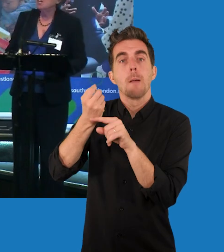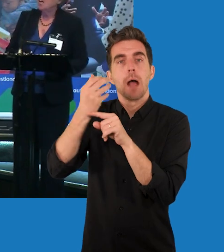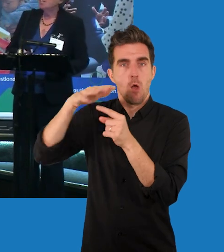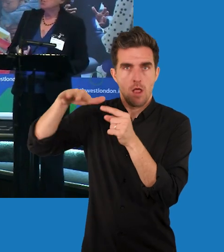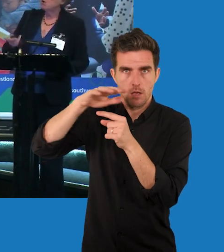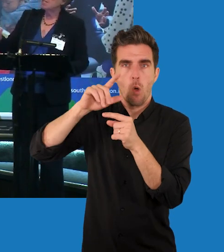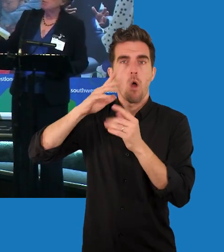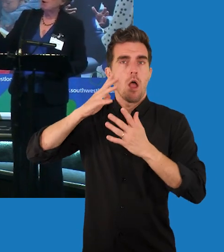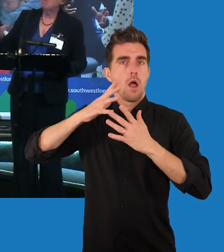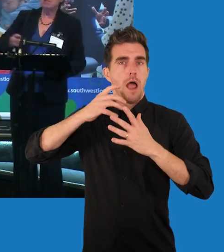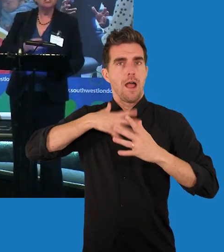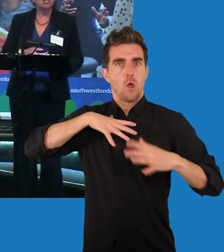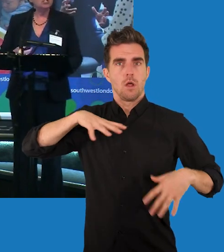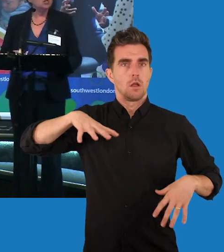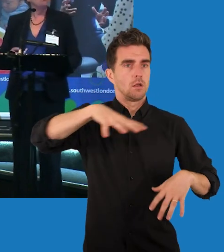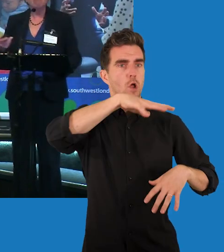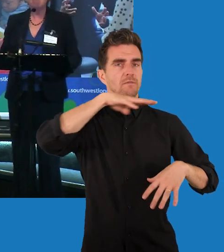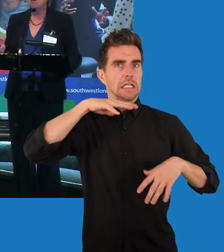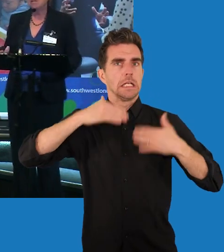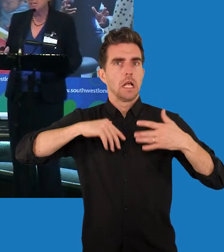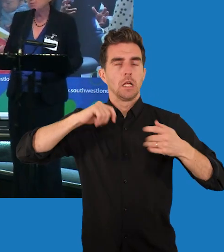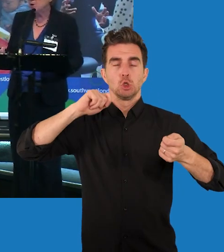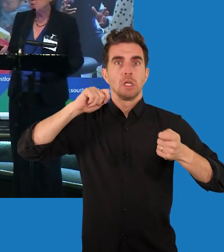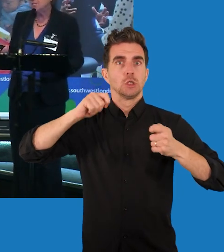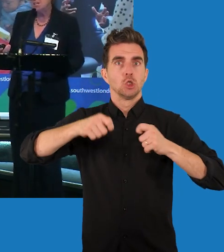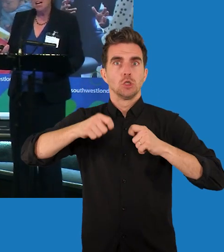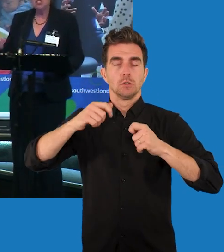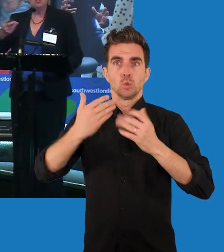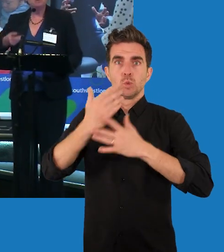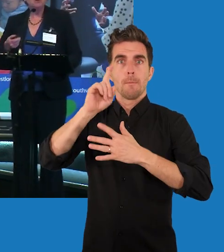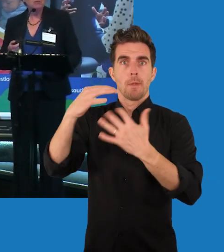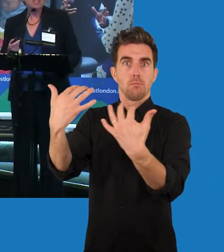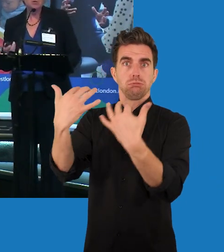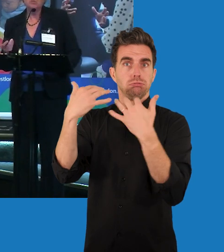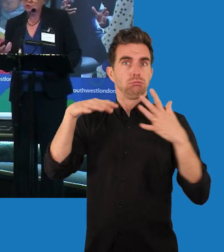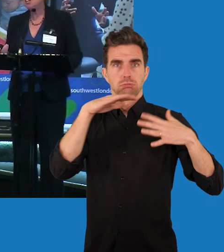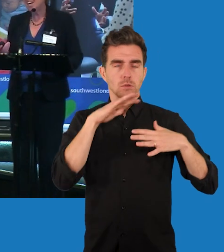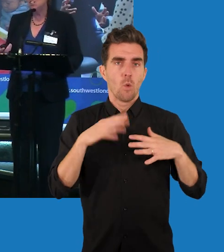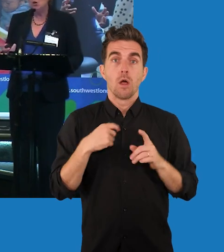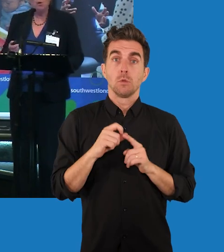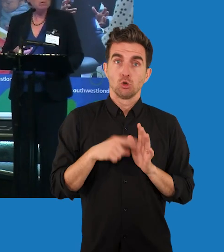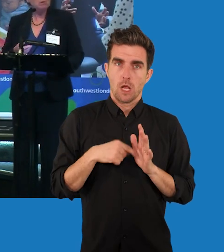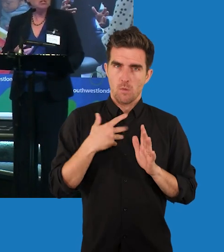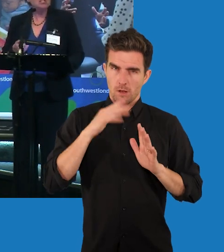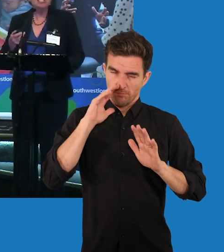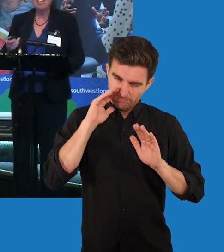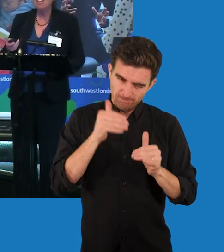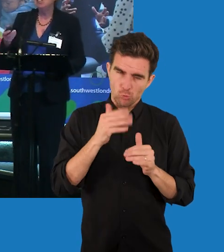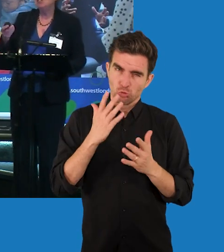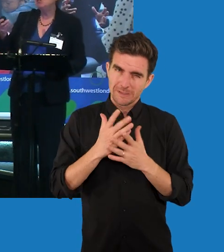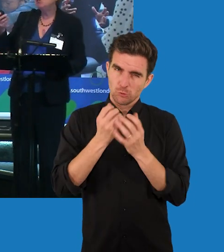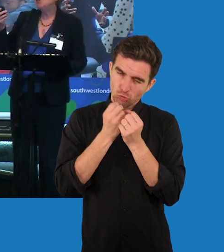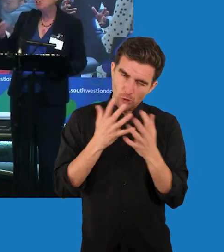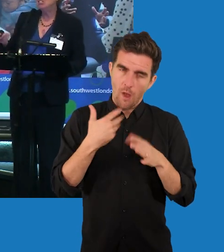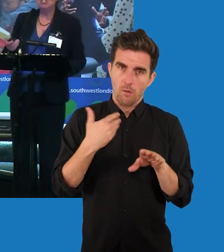Station. And so our demographic is changing quite rapidly at the moment. And so to be offered this project where we could